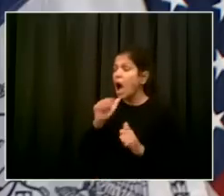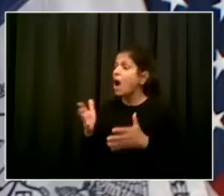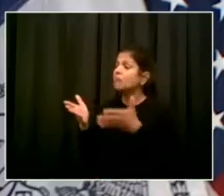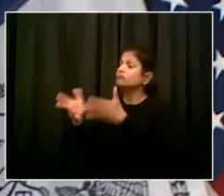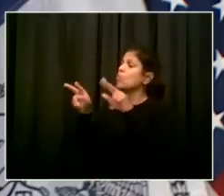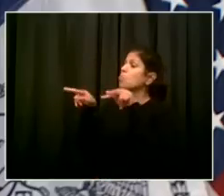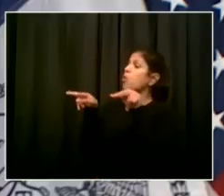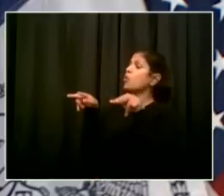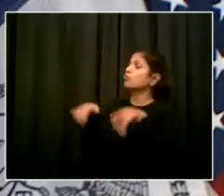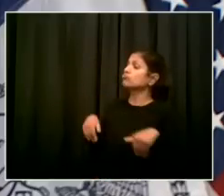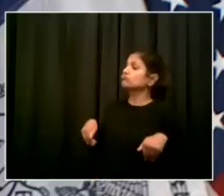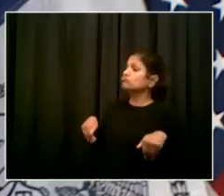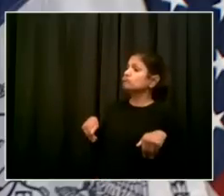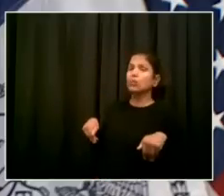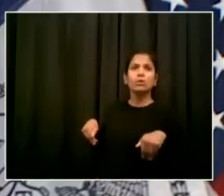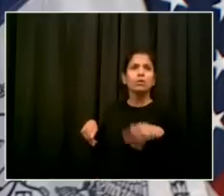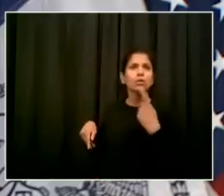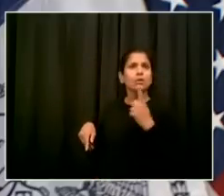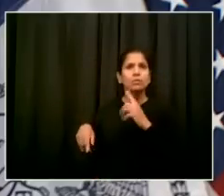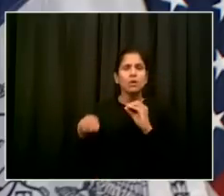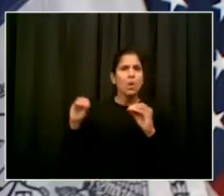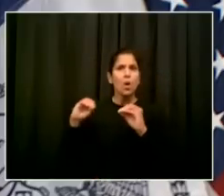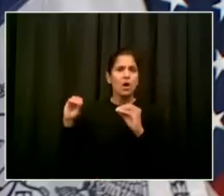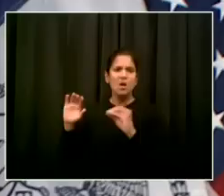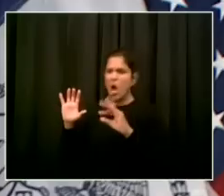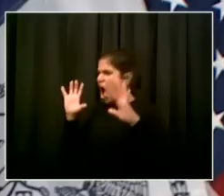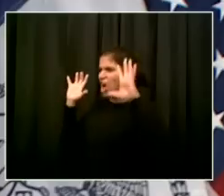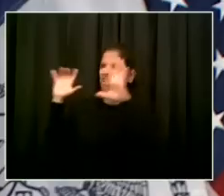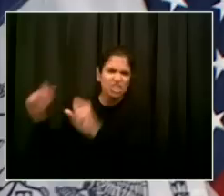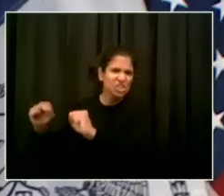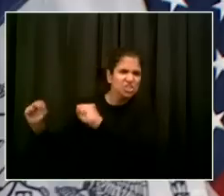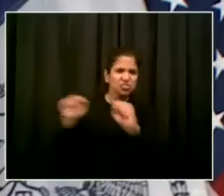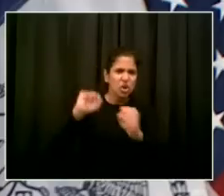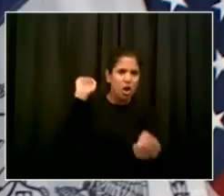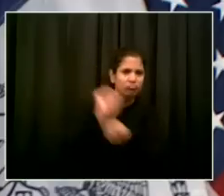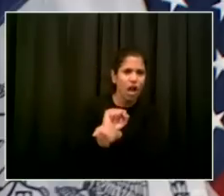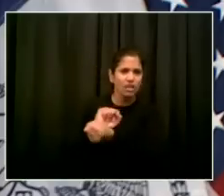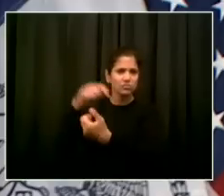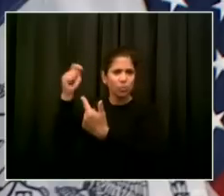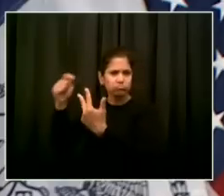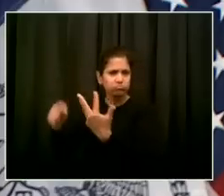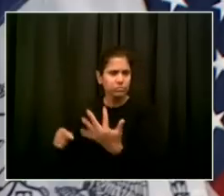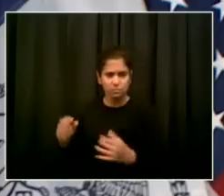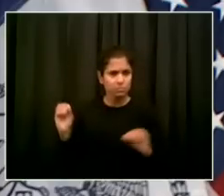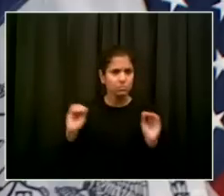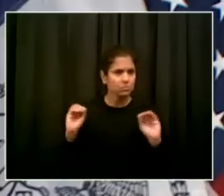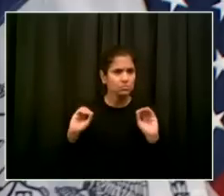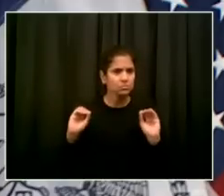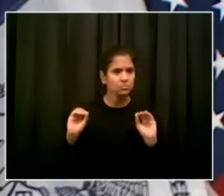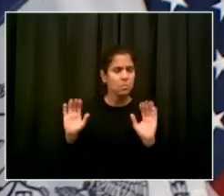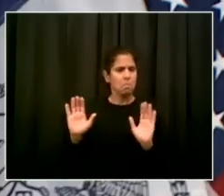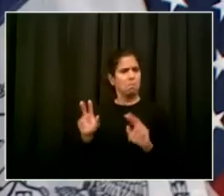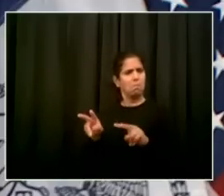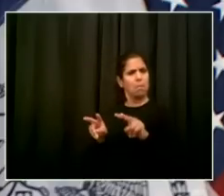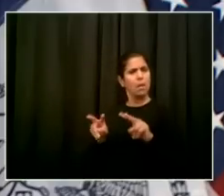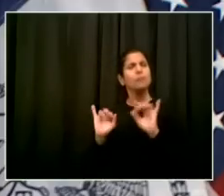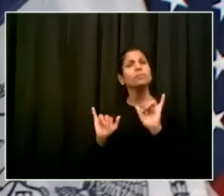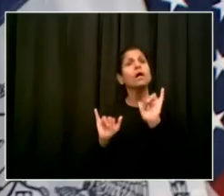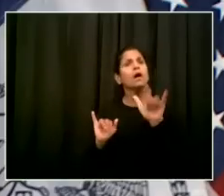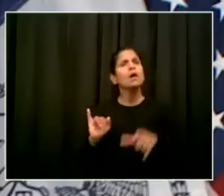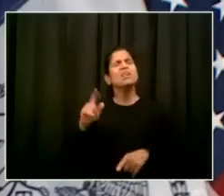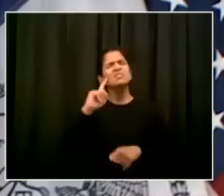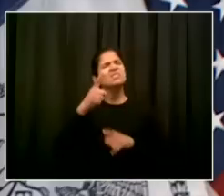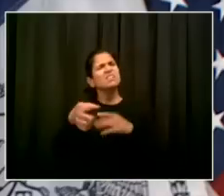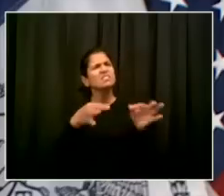previous demonstrations. Well, I would say, first of all, Marcia, I want to set the framework of what I've seen with my own eyes now for months.